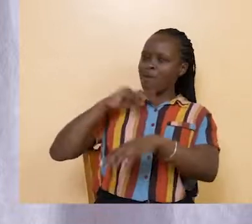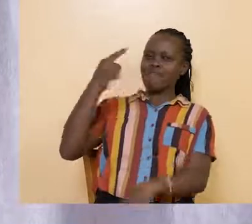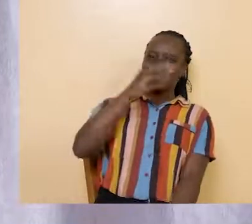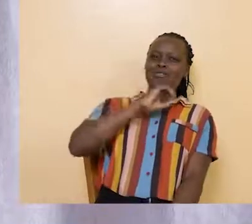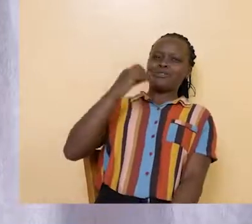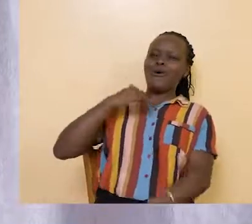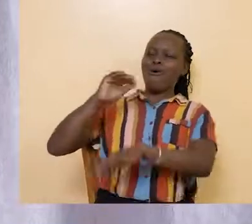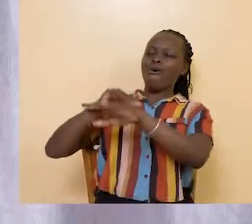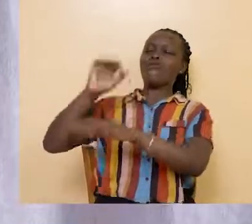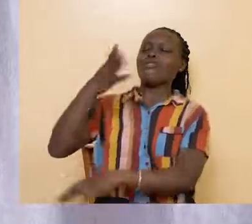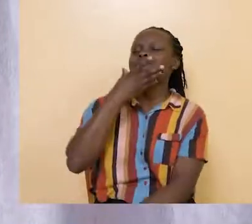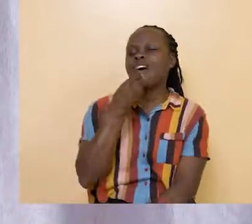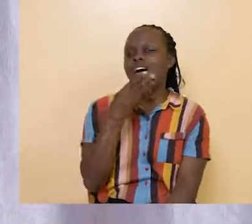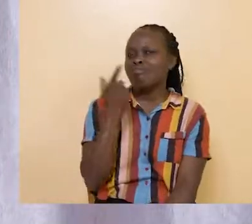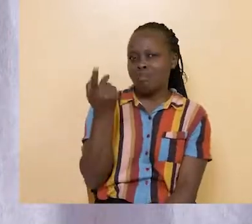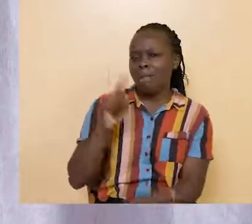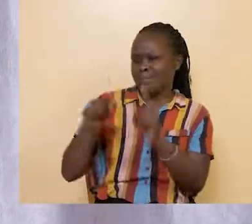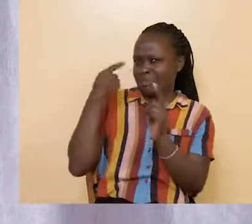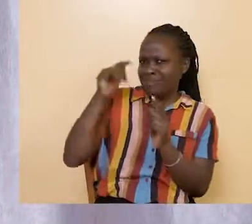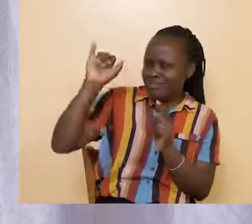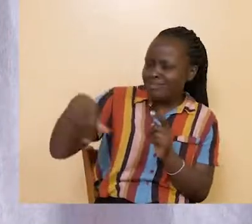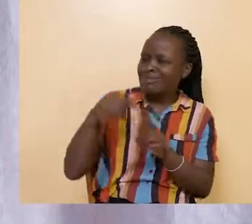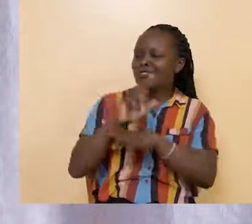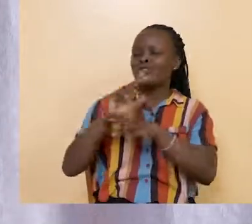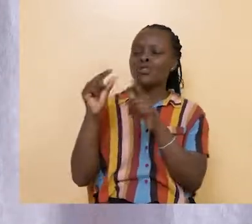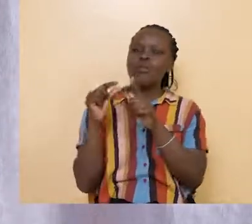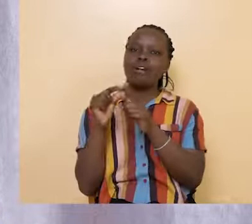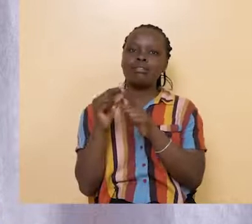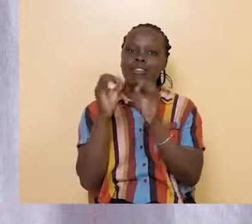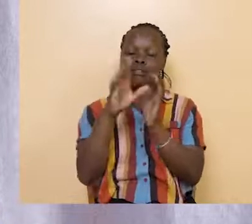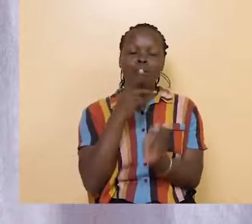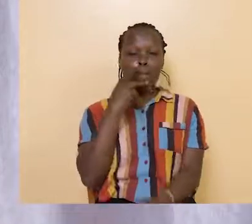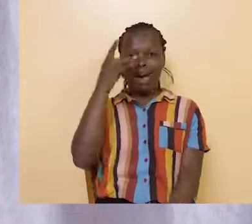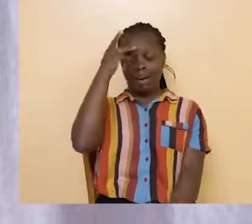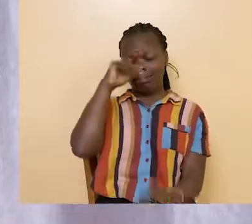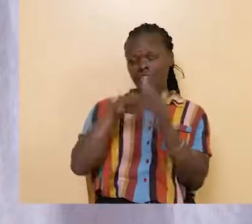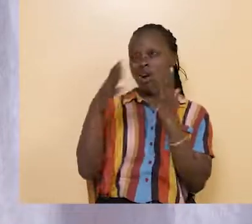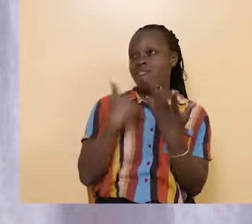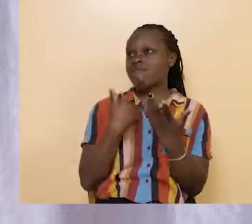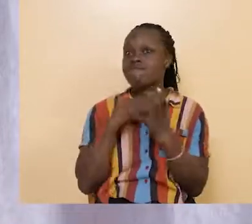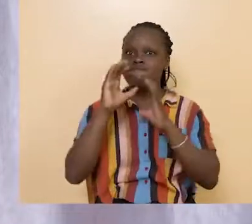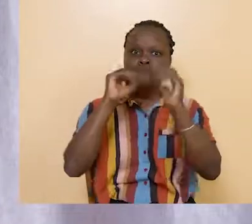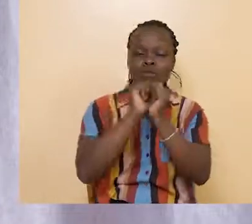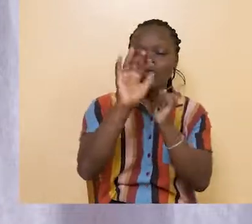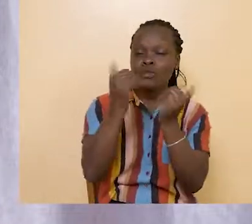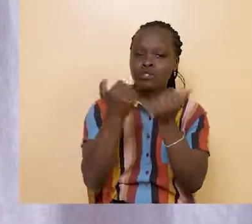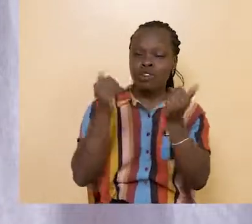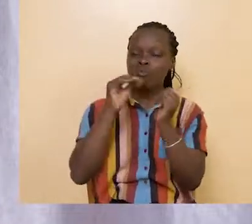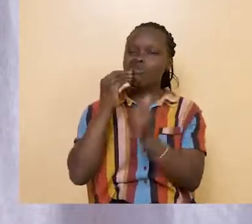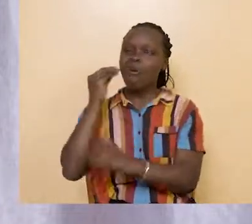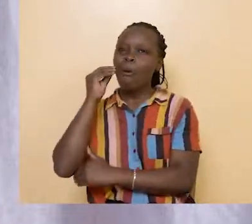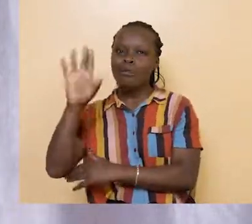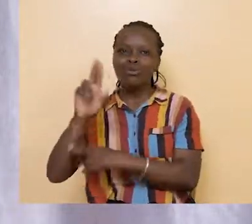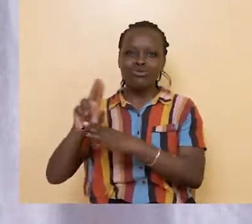tata. Quite unfair, but memorable words. If you're a parent and you're having a conversation with your child as they grow